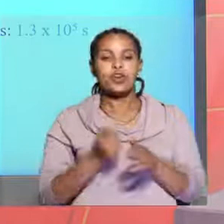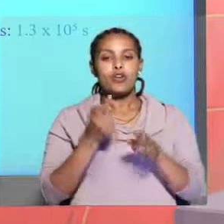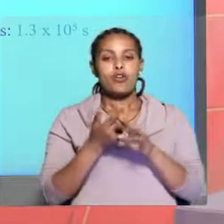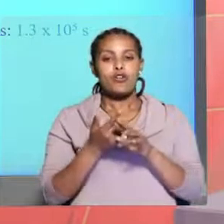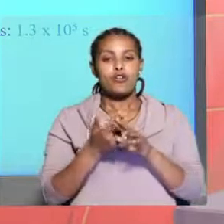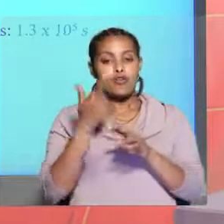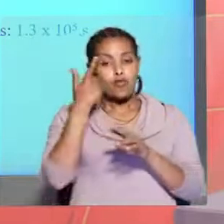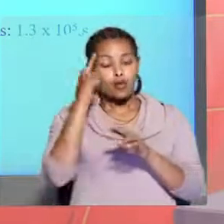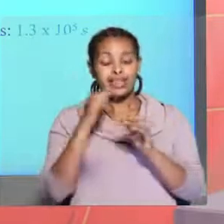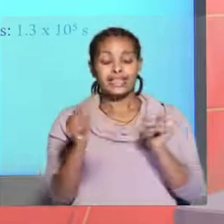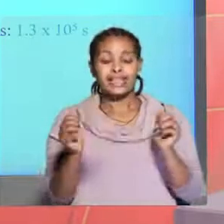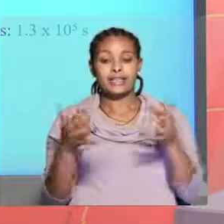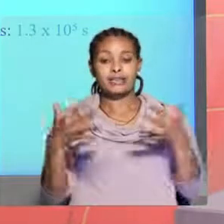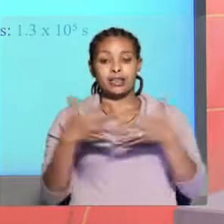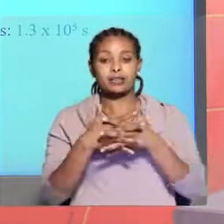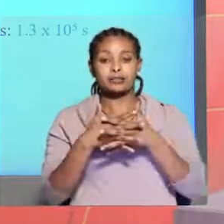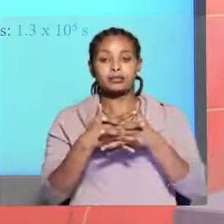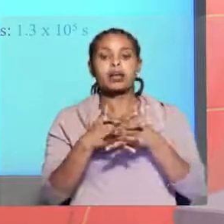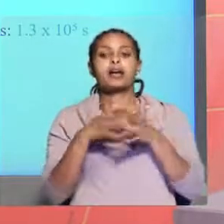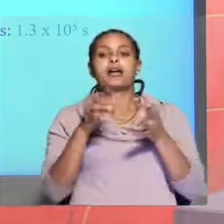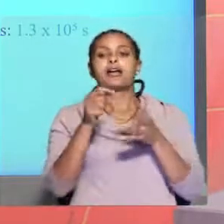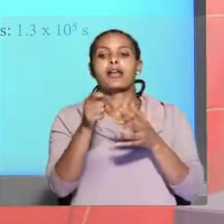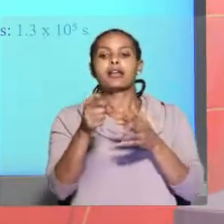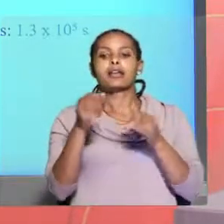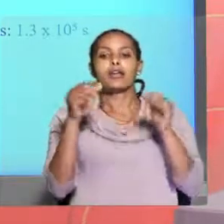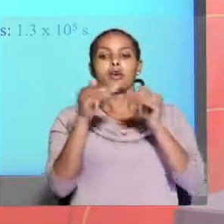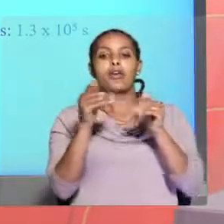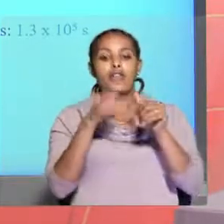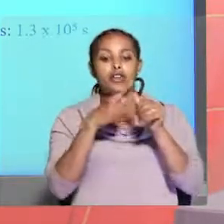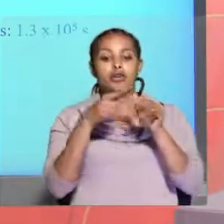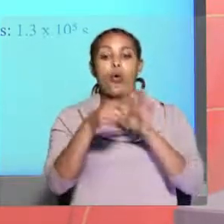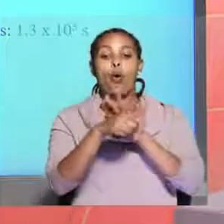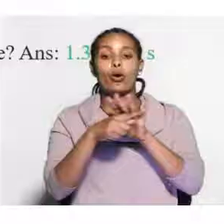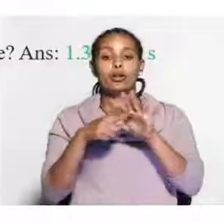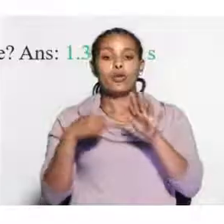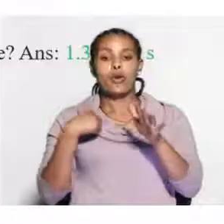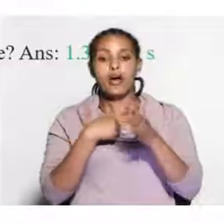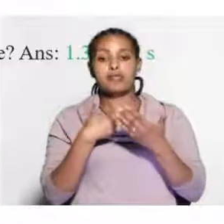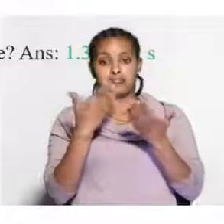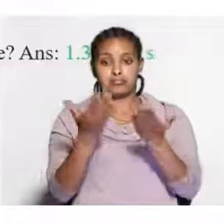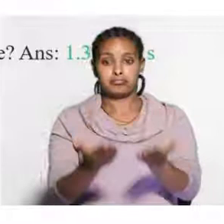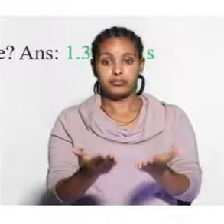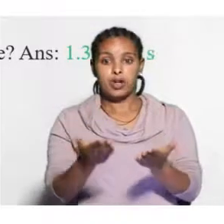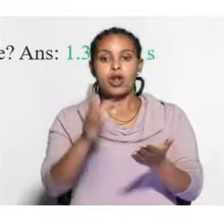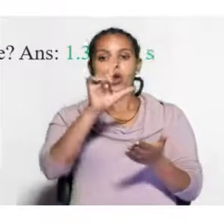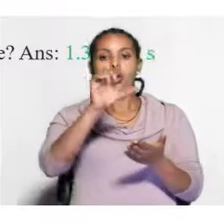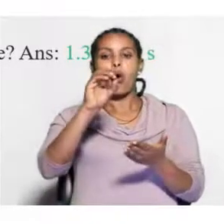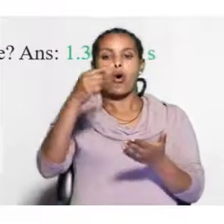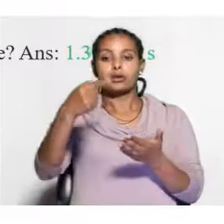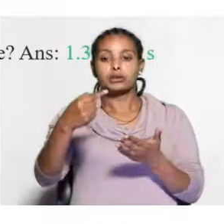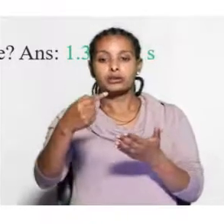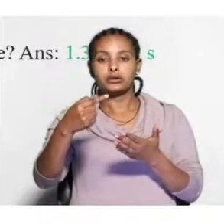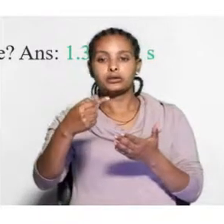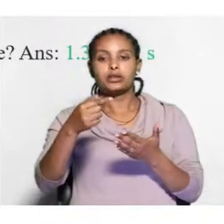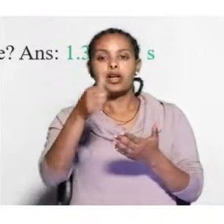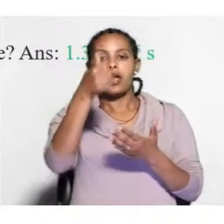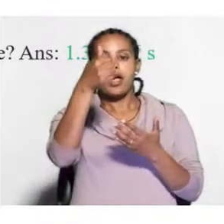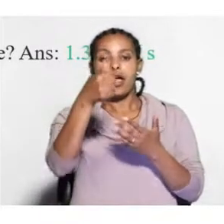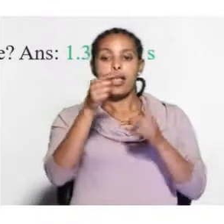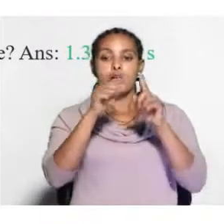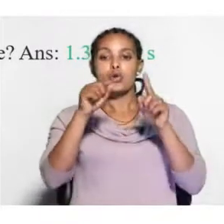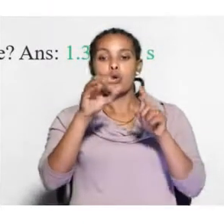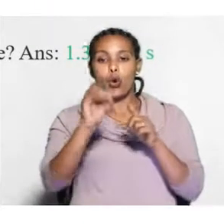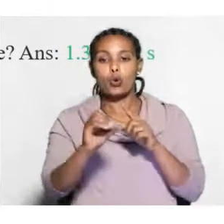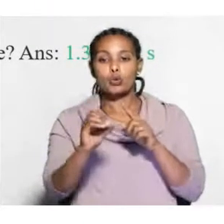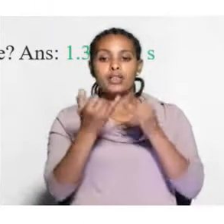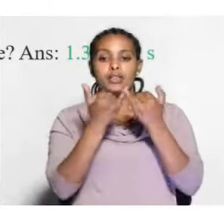From integrated rate equation for first order reaction, we have this log concentration of N0